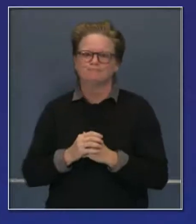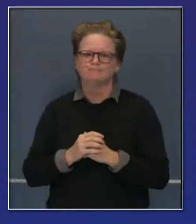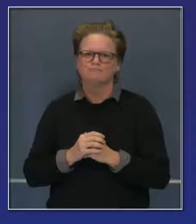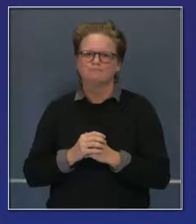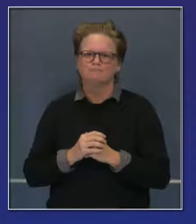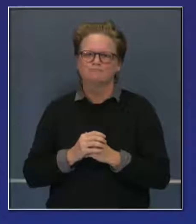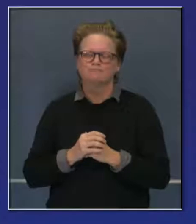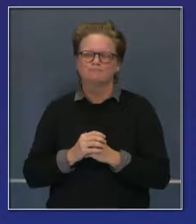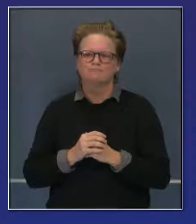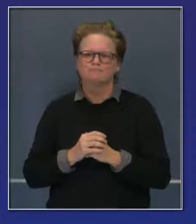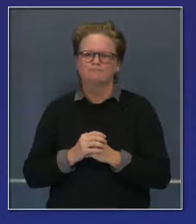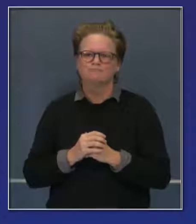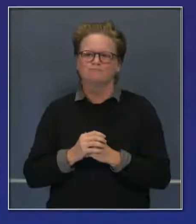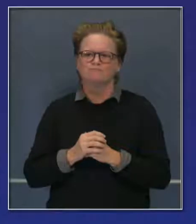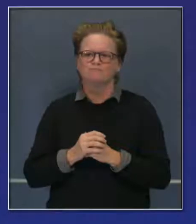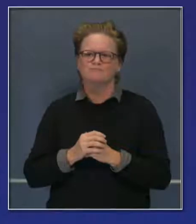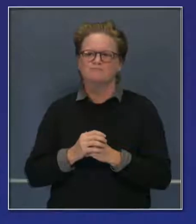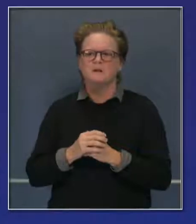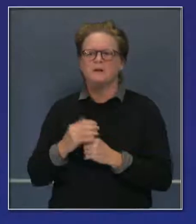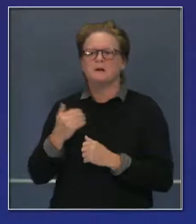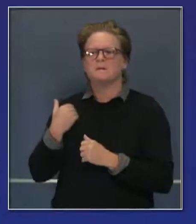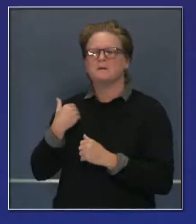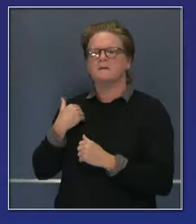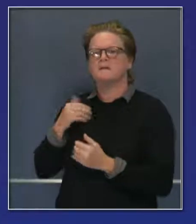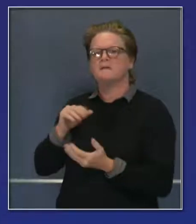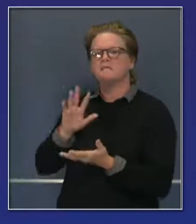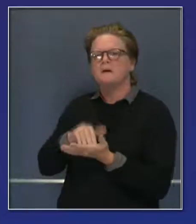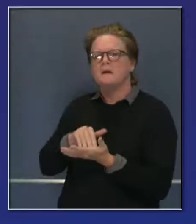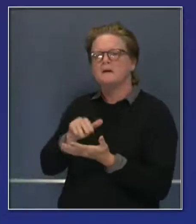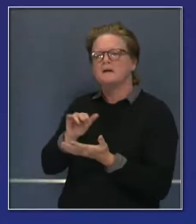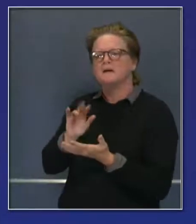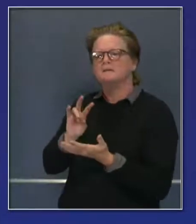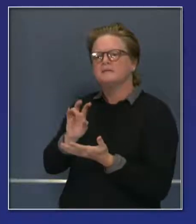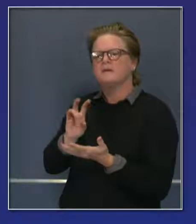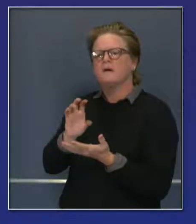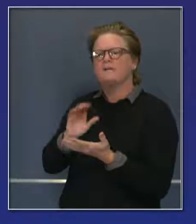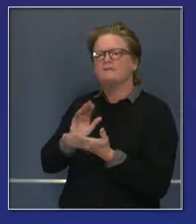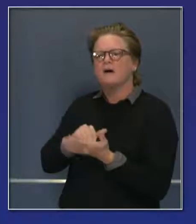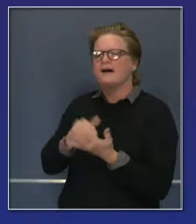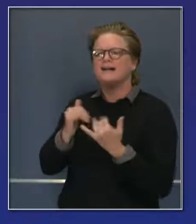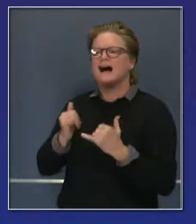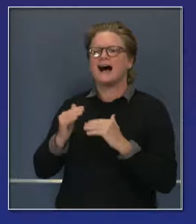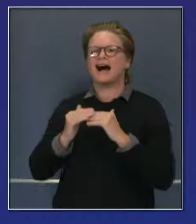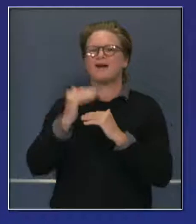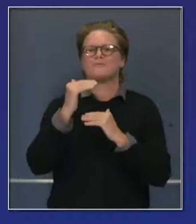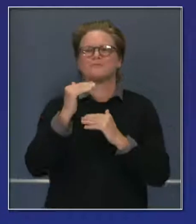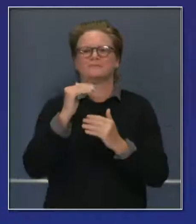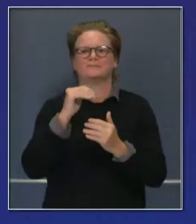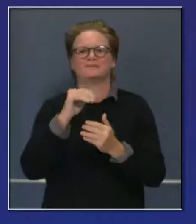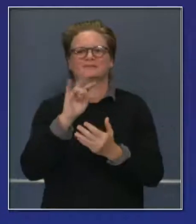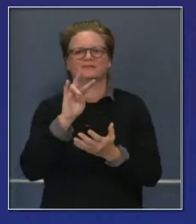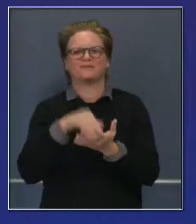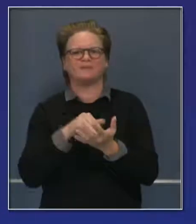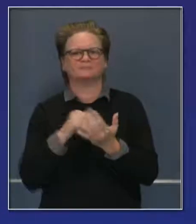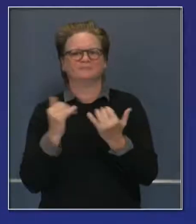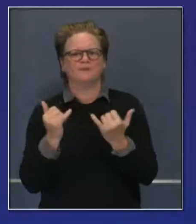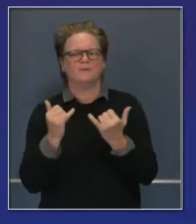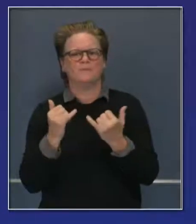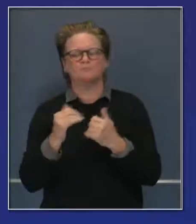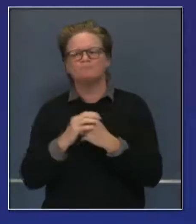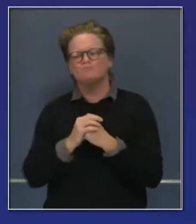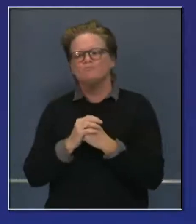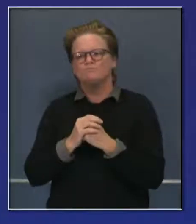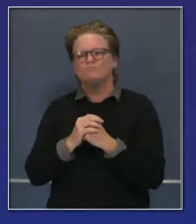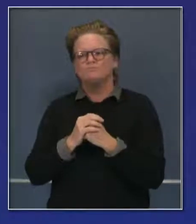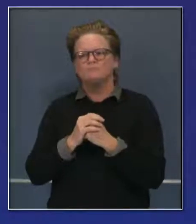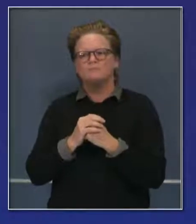above 5,800 in quite some time. Let's take a look at the positivity rate. As you can see here, the positivity rate, again, the percentage of